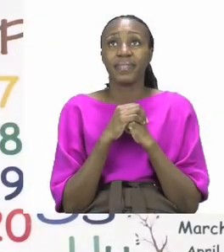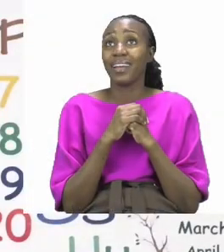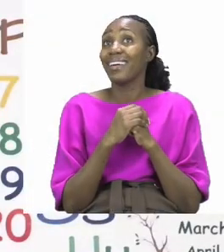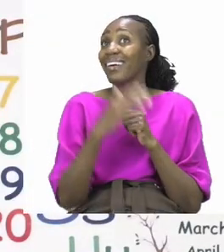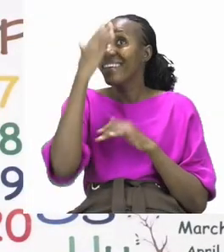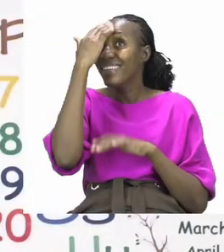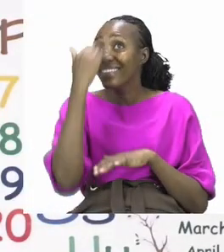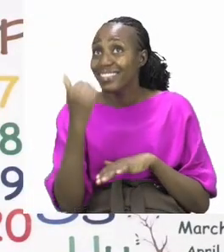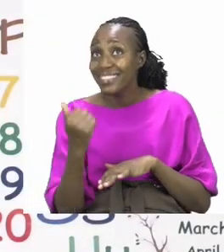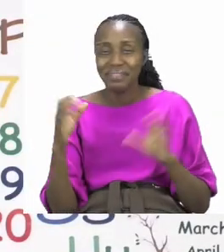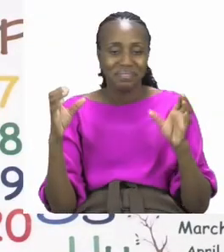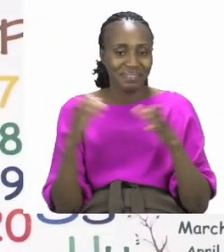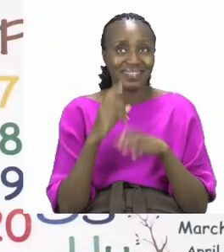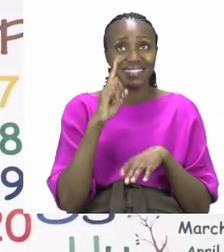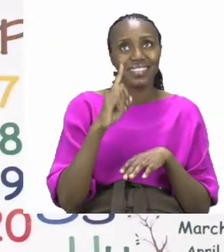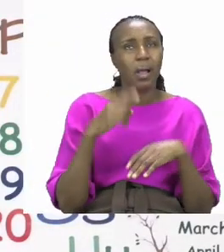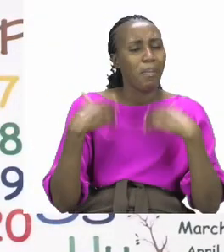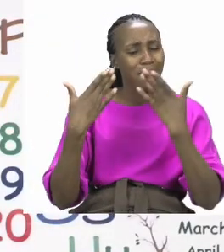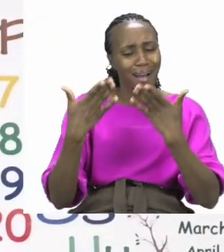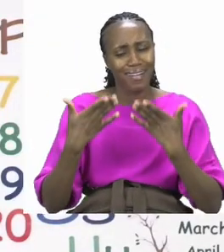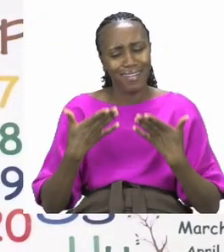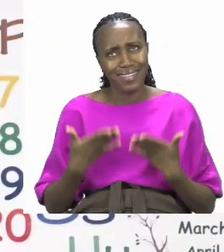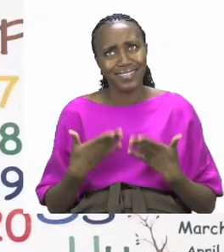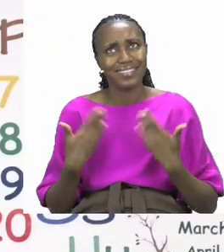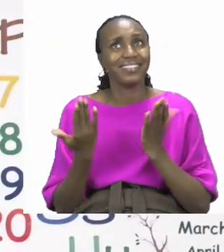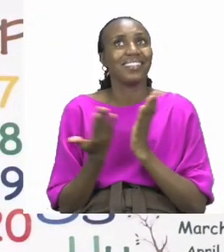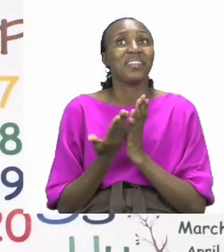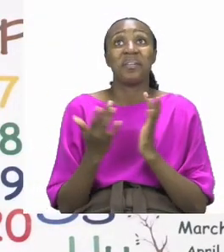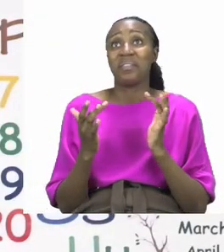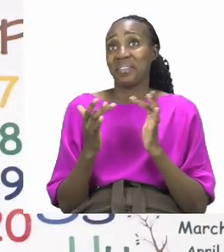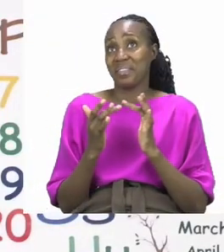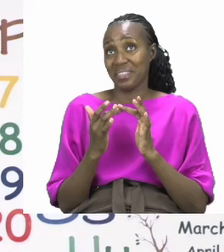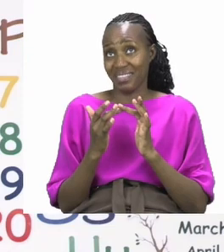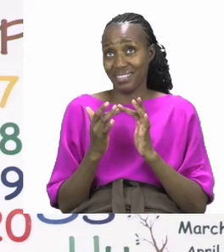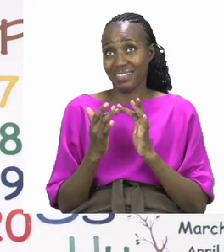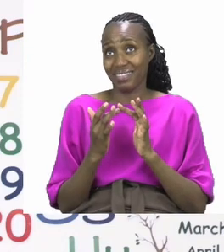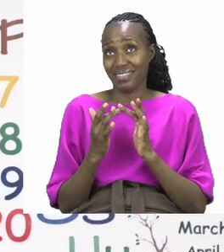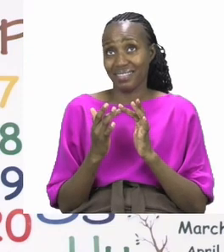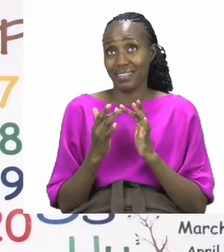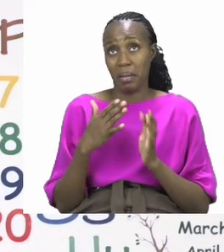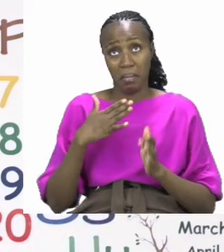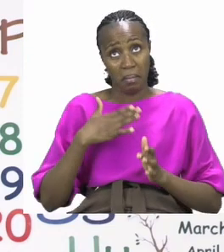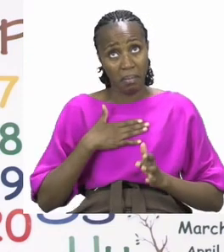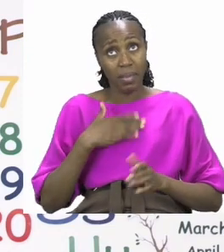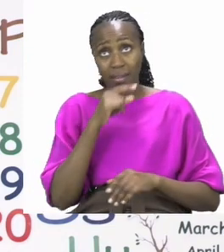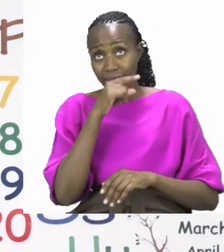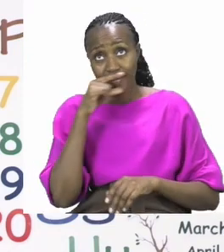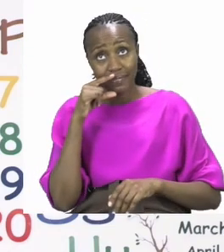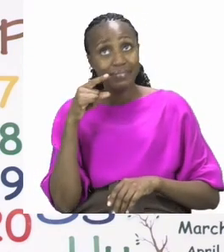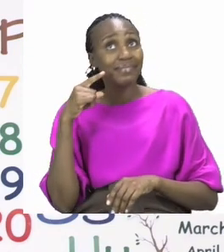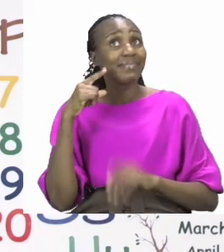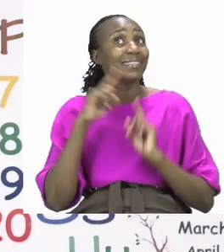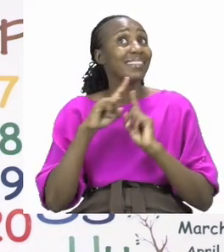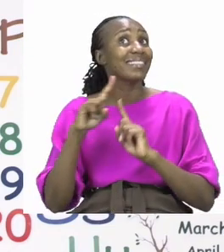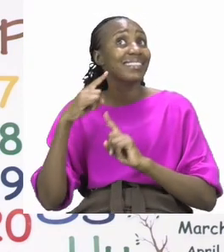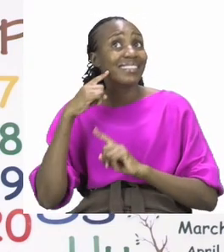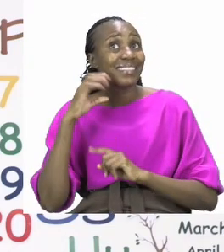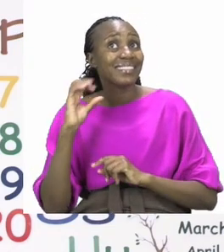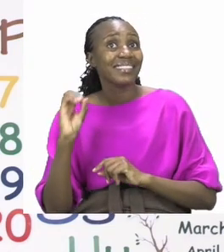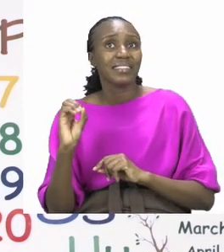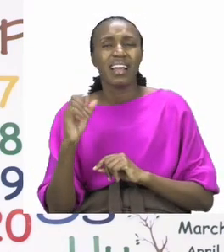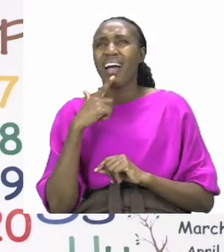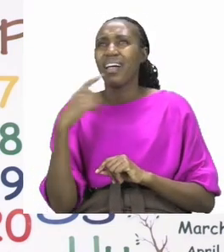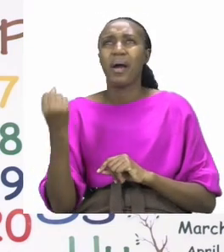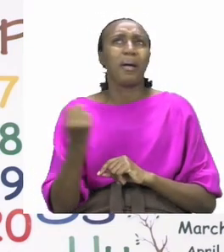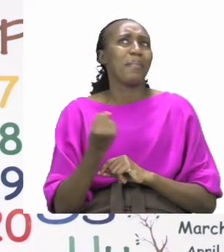Hello, grade ones, and welcome to My Zone Online School. My name is Teacher Mutsa, and thank you